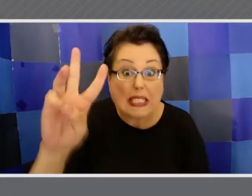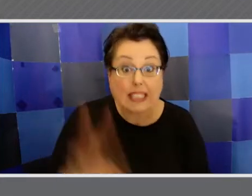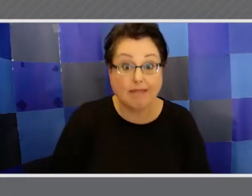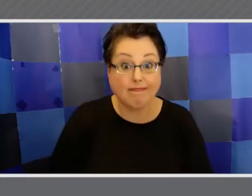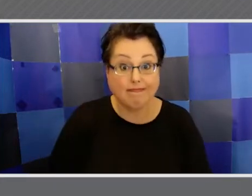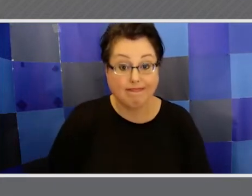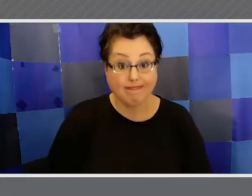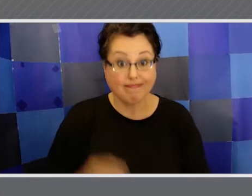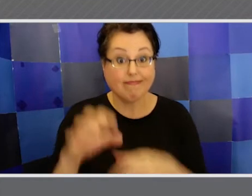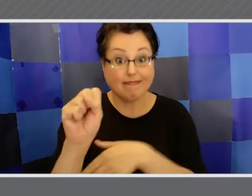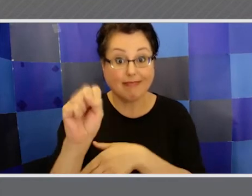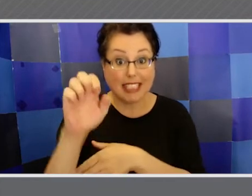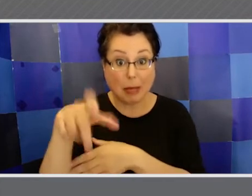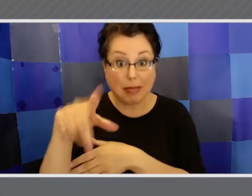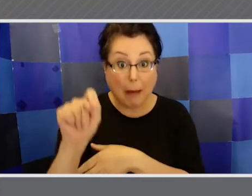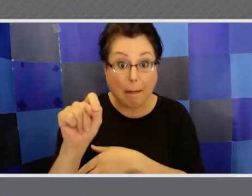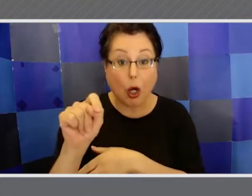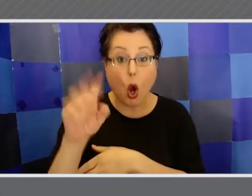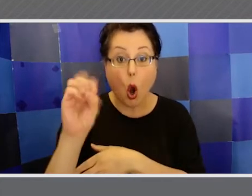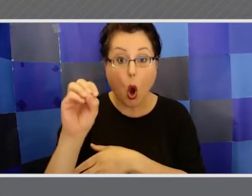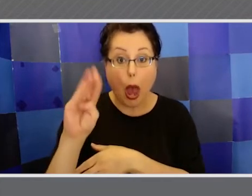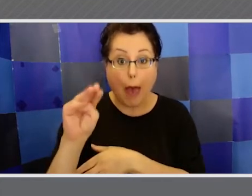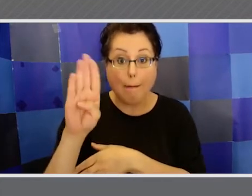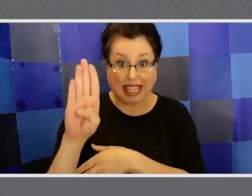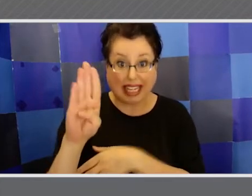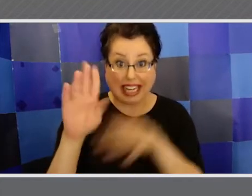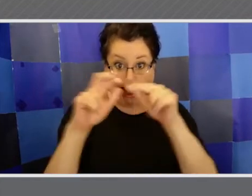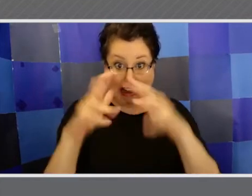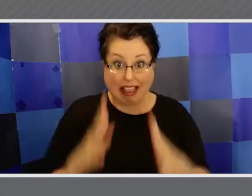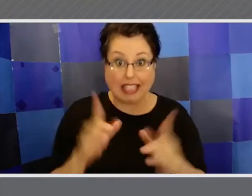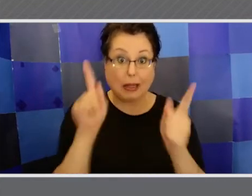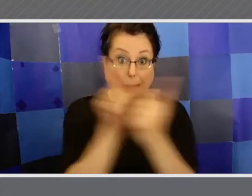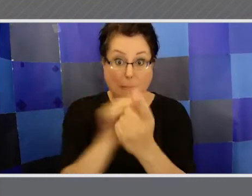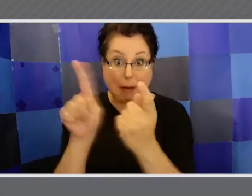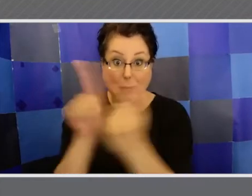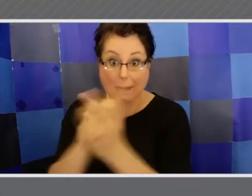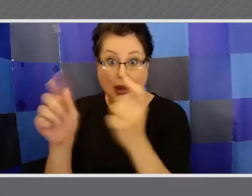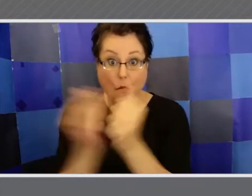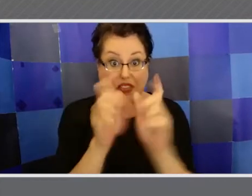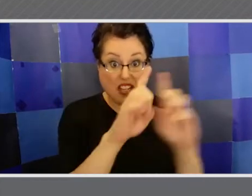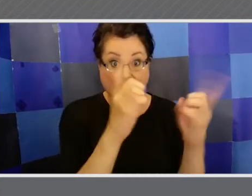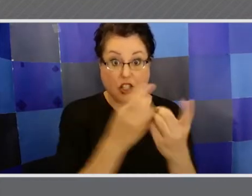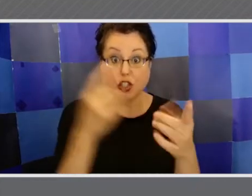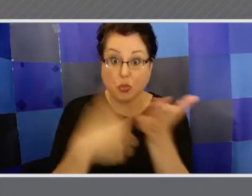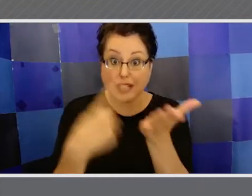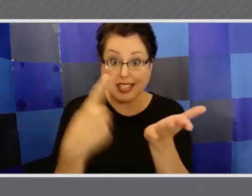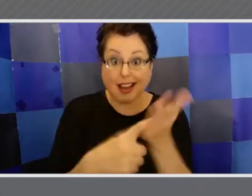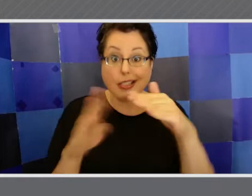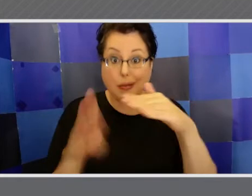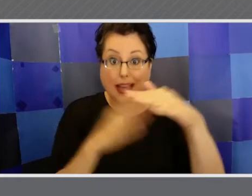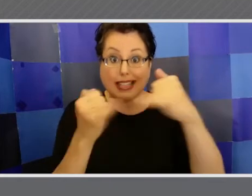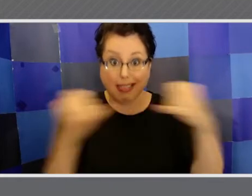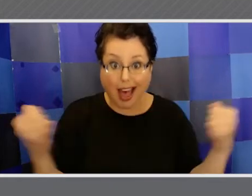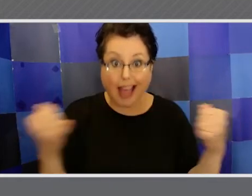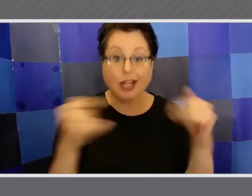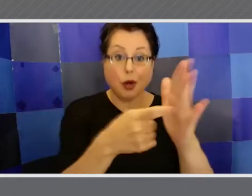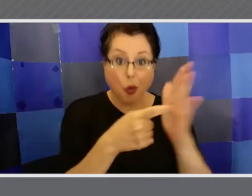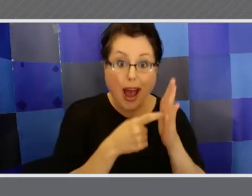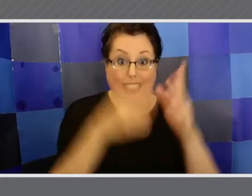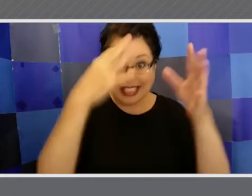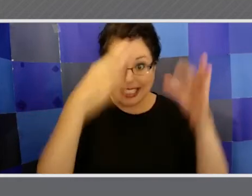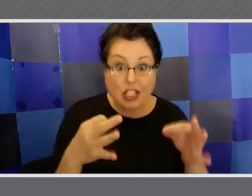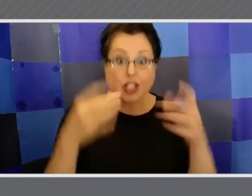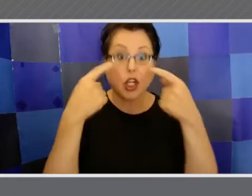September, OMB analysts meet with each division to discuss their baselines, requests, positions, accomplishments, and